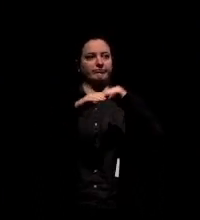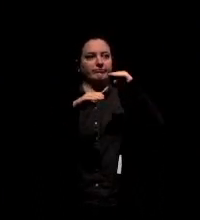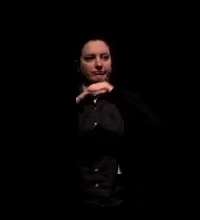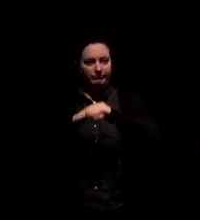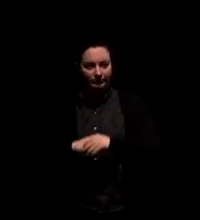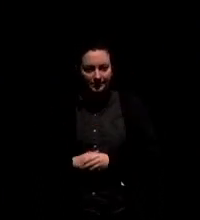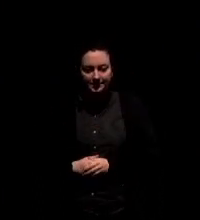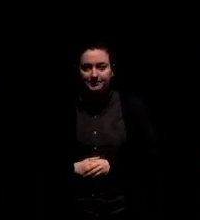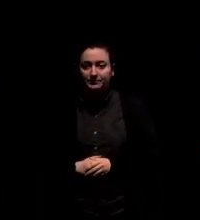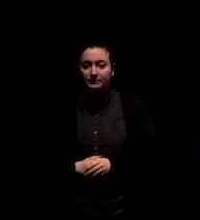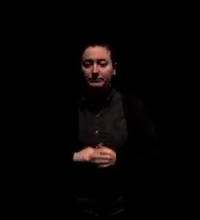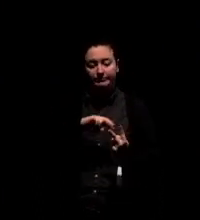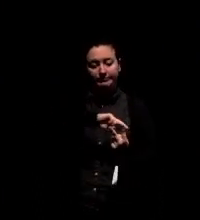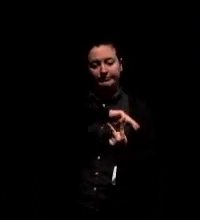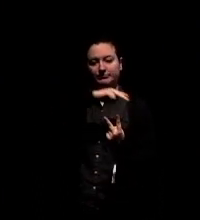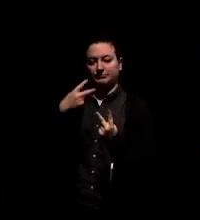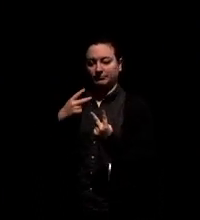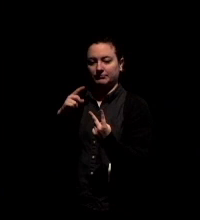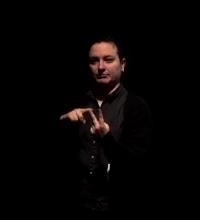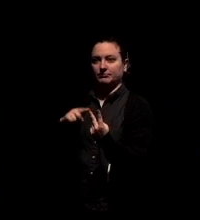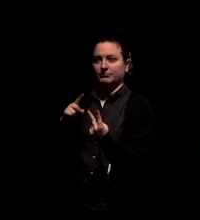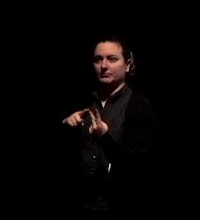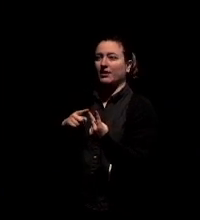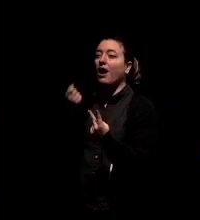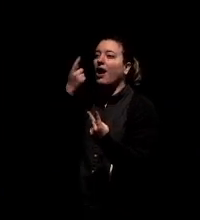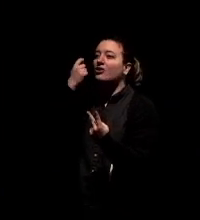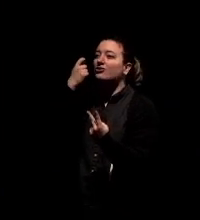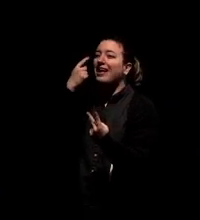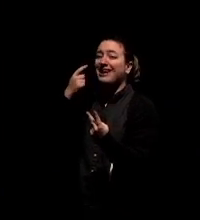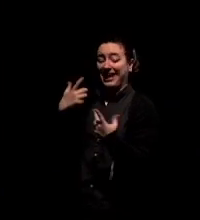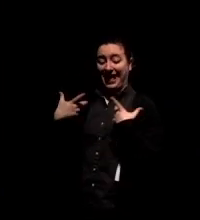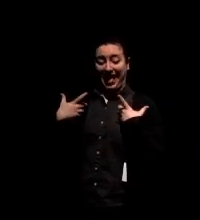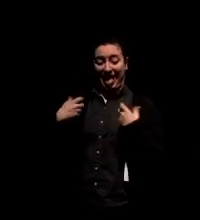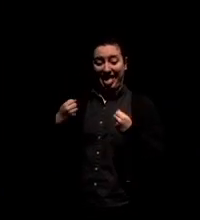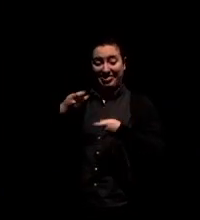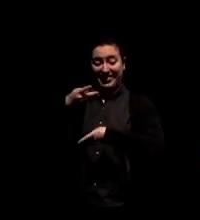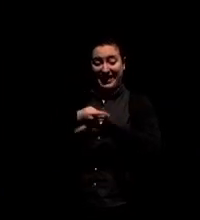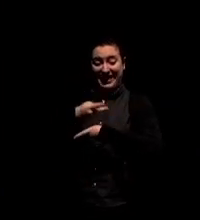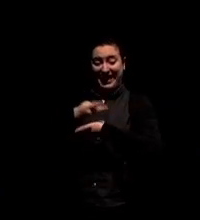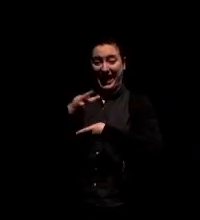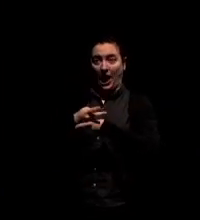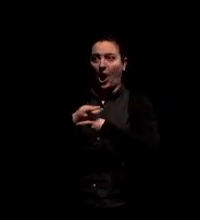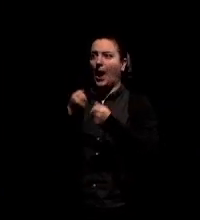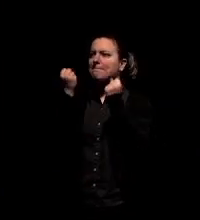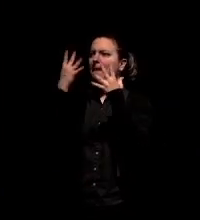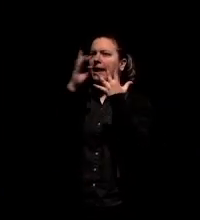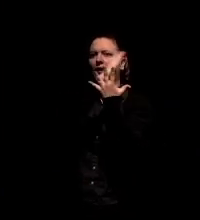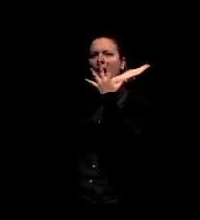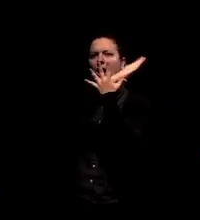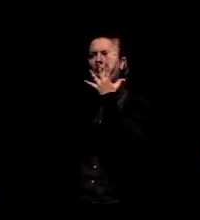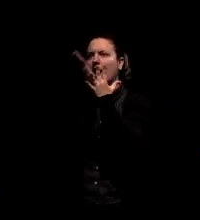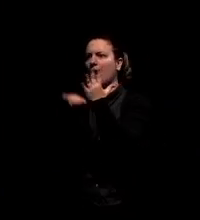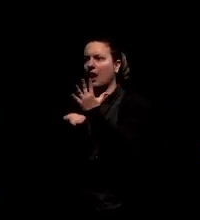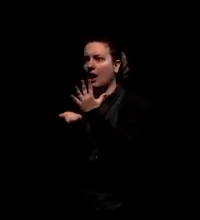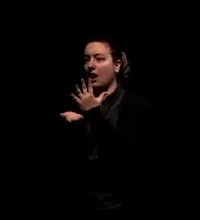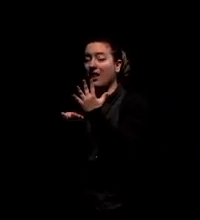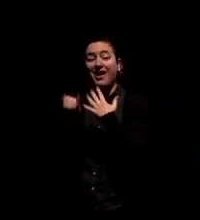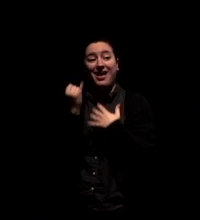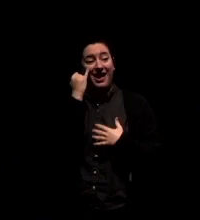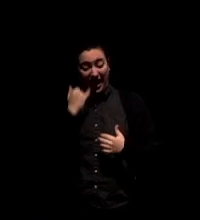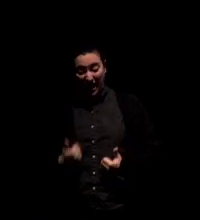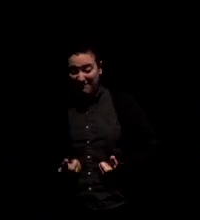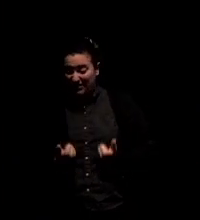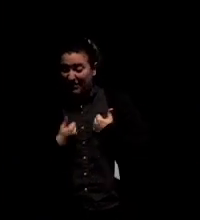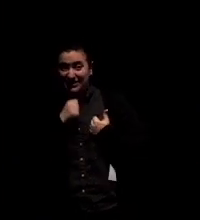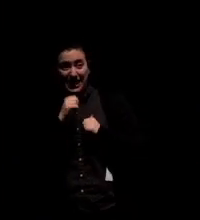is understanding that there are many different facets to healthcare, right? If you don't have a stable place to live, you don't have good healthcare. If you don't